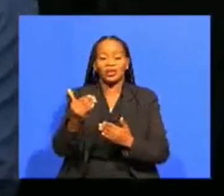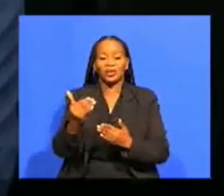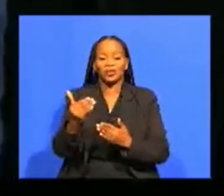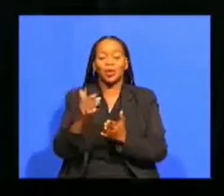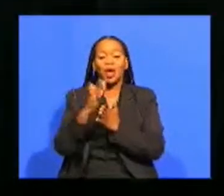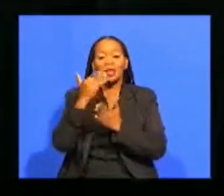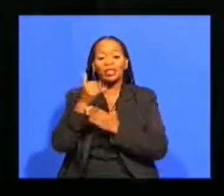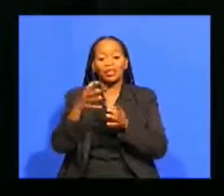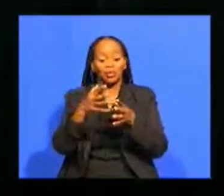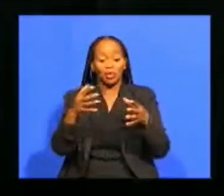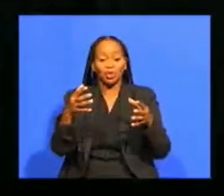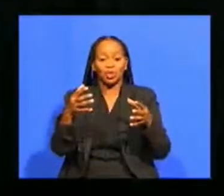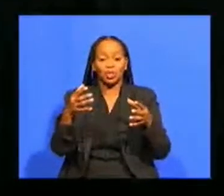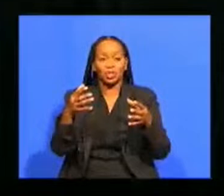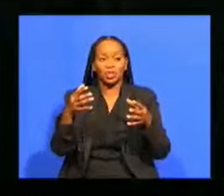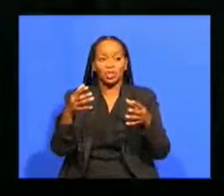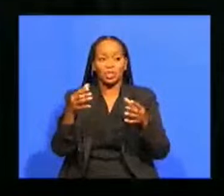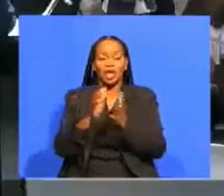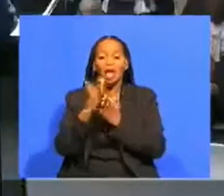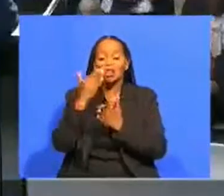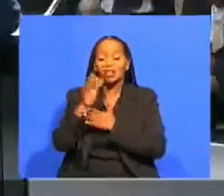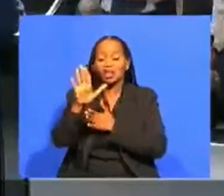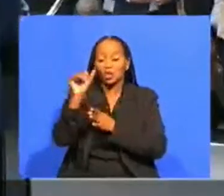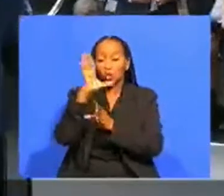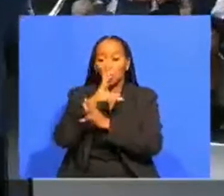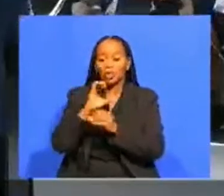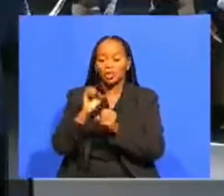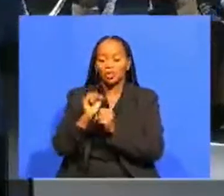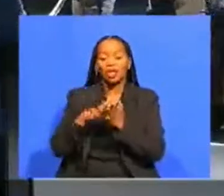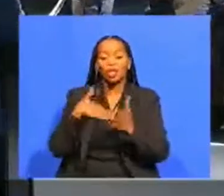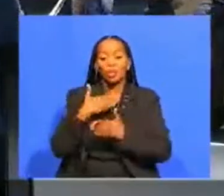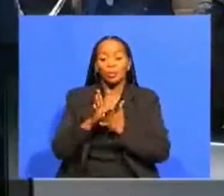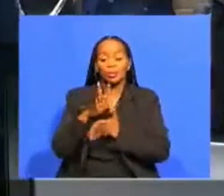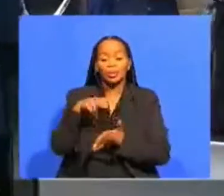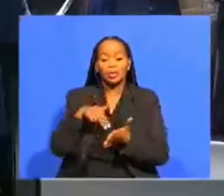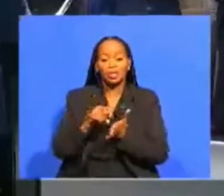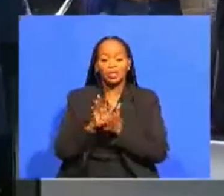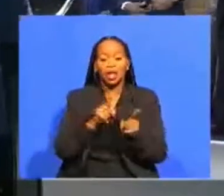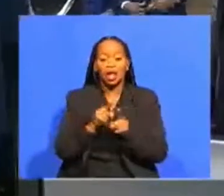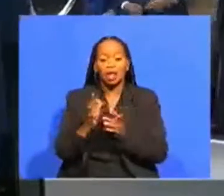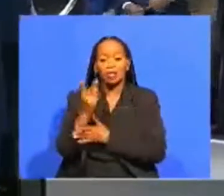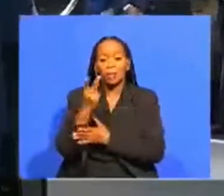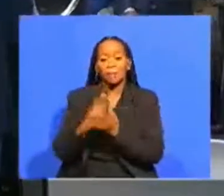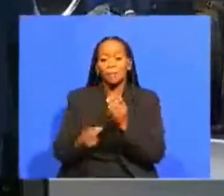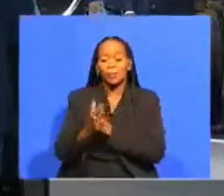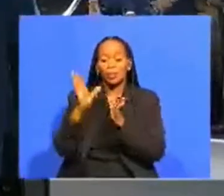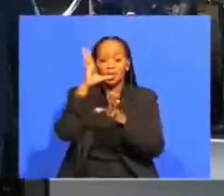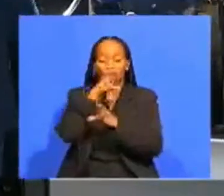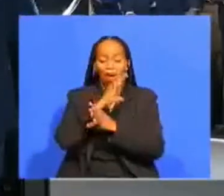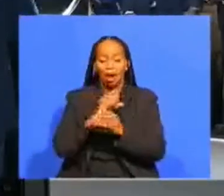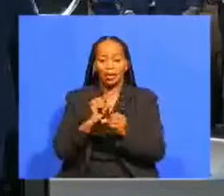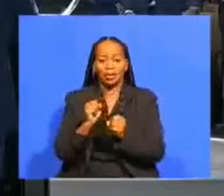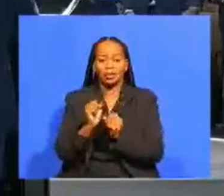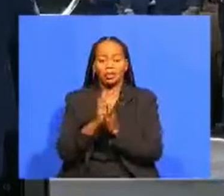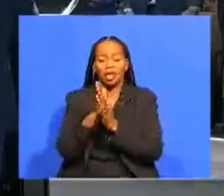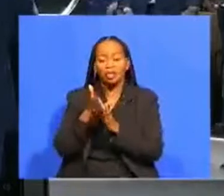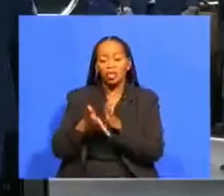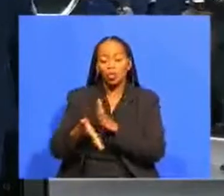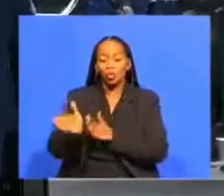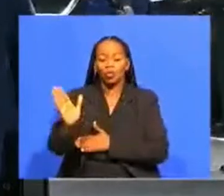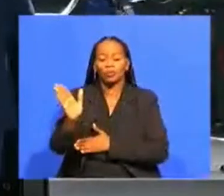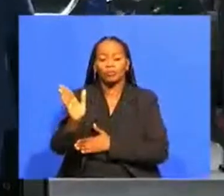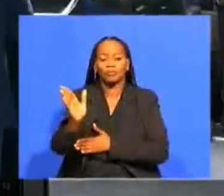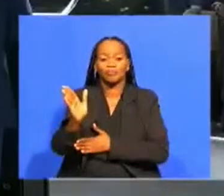very much. Thank you. Thank you, Excellency. May we please rise as our Excellencies are led out of the briefing